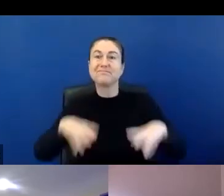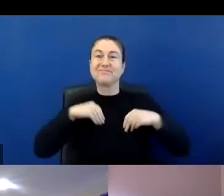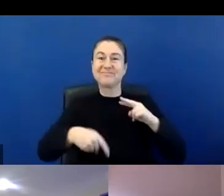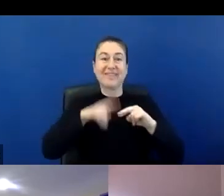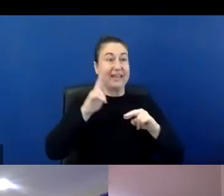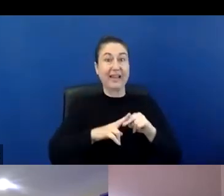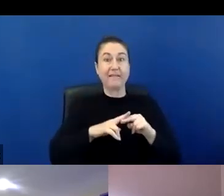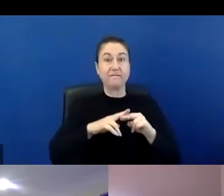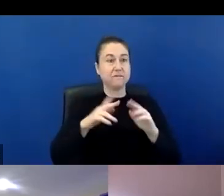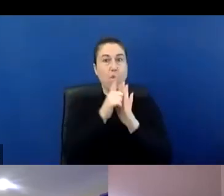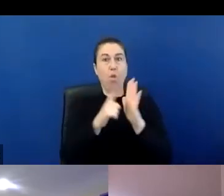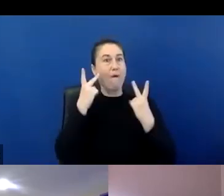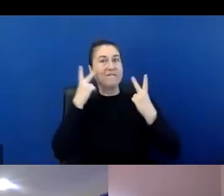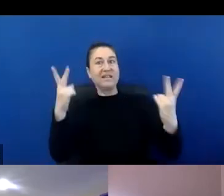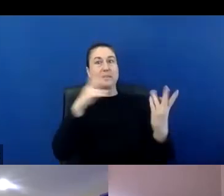spaces.